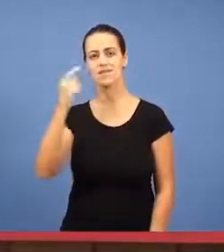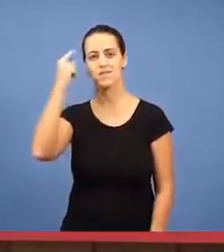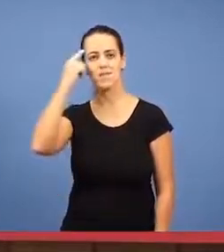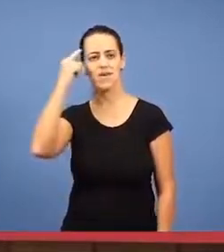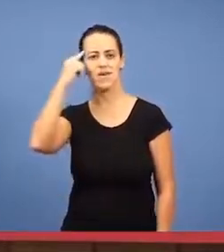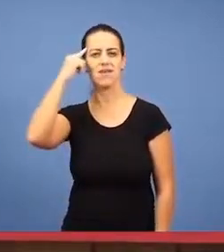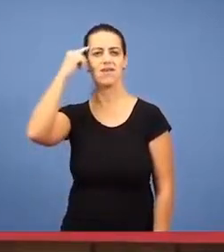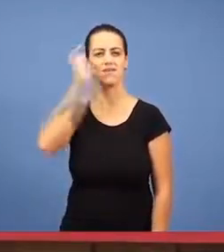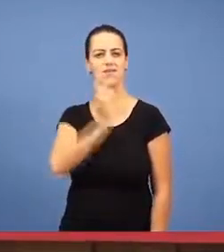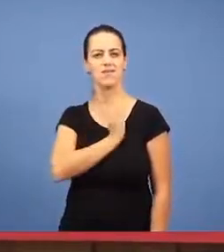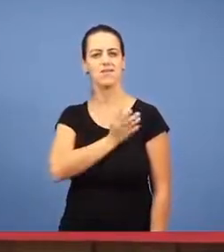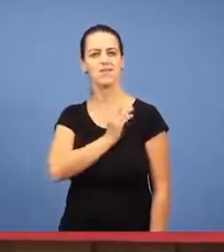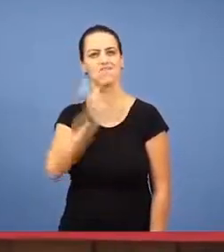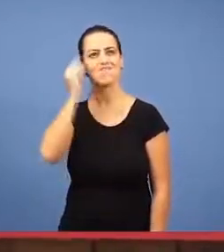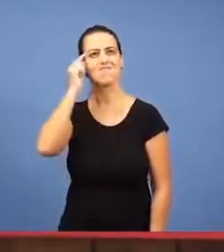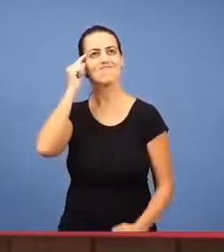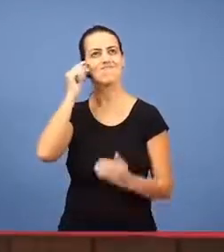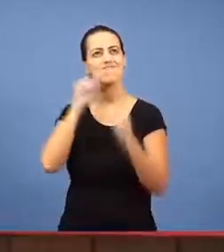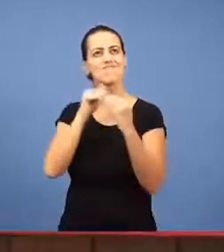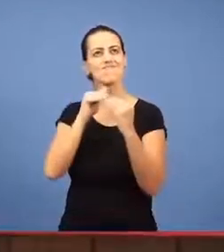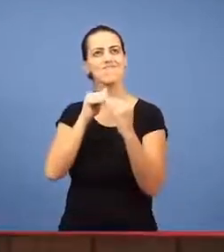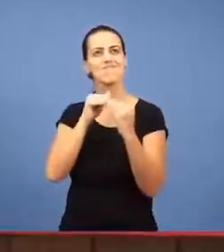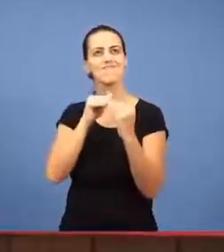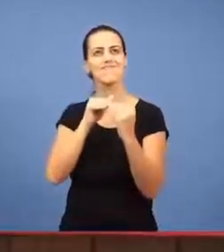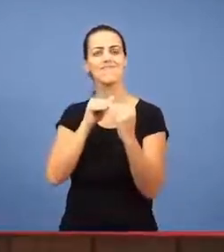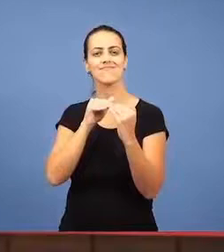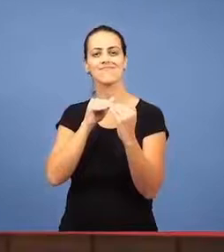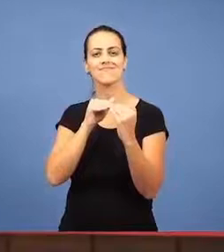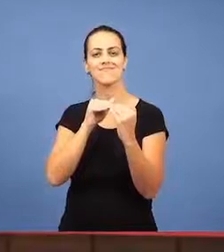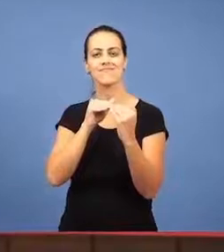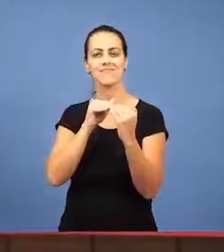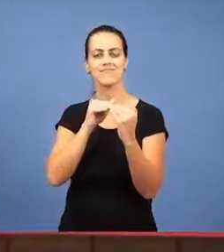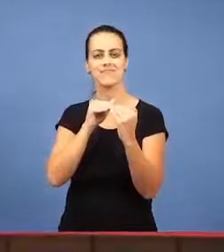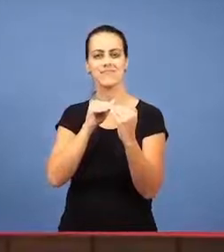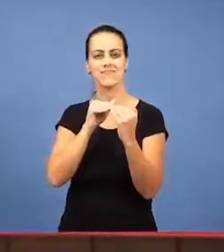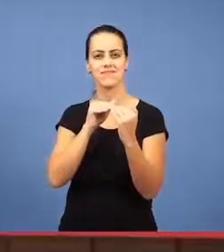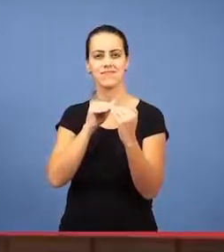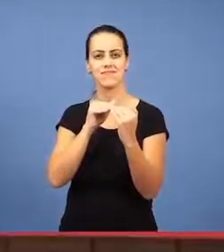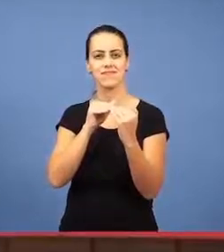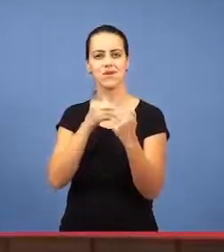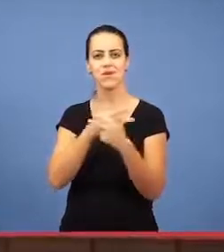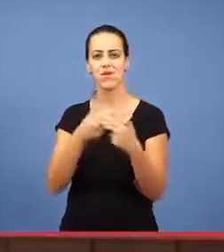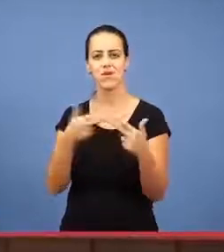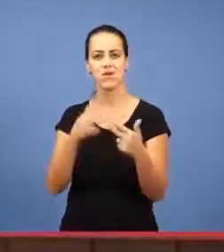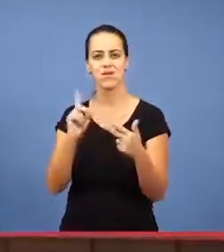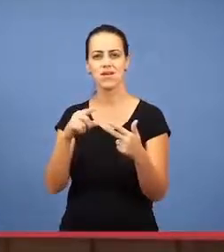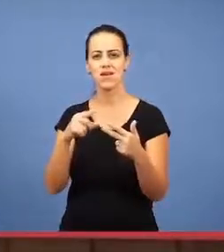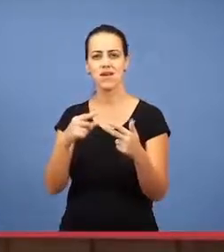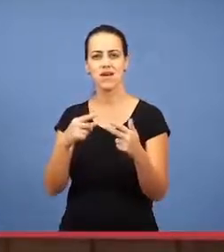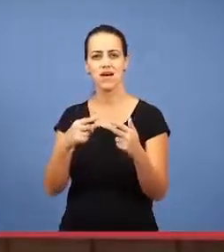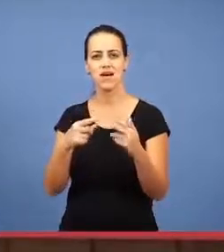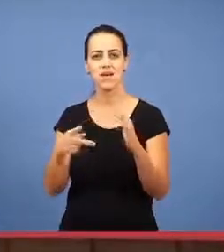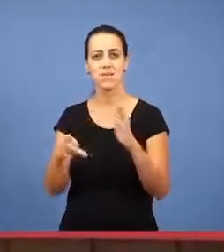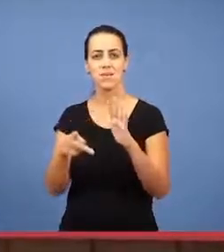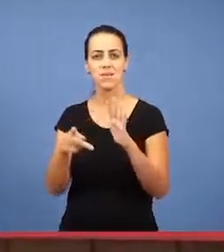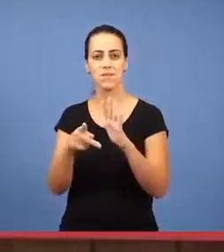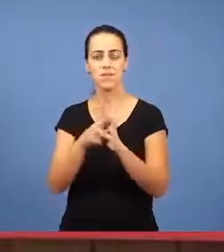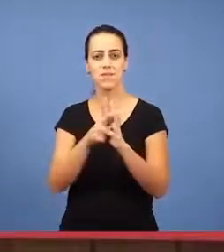turning our hearts and our mind and understanding for something that is